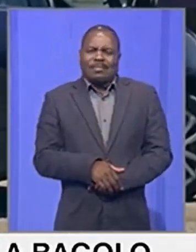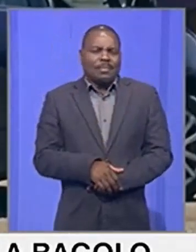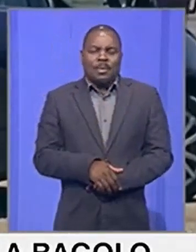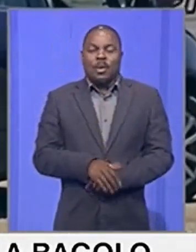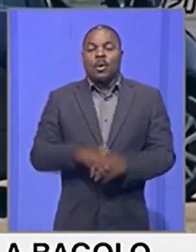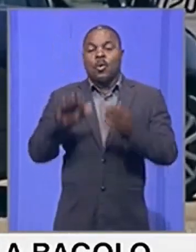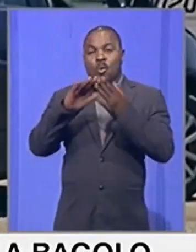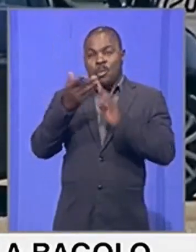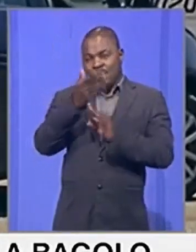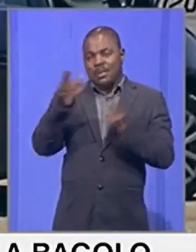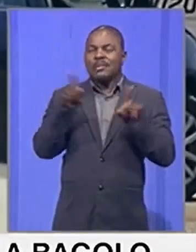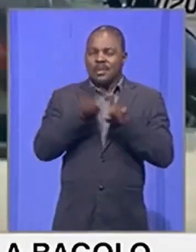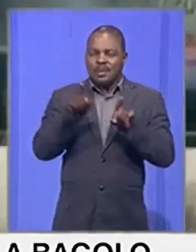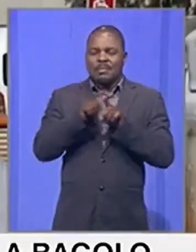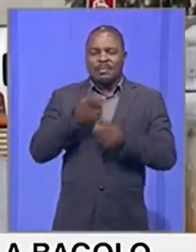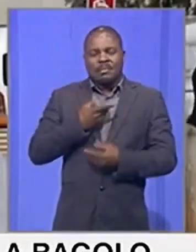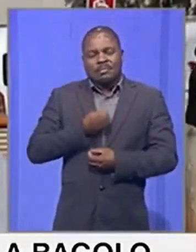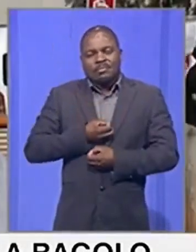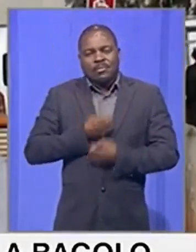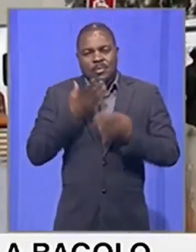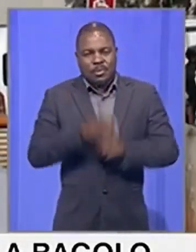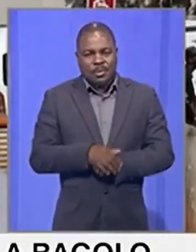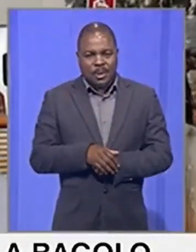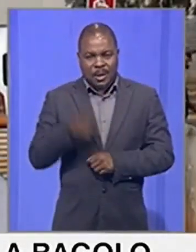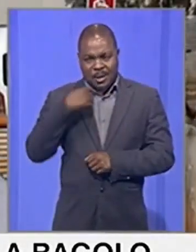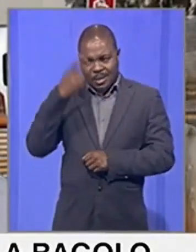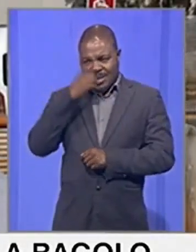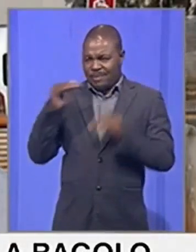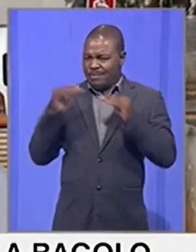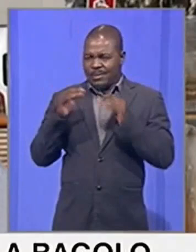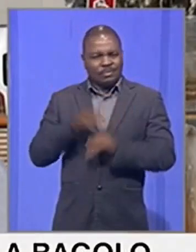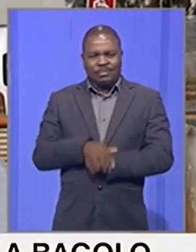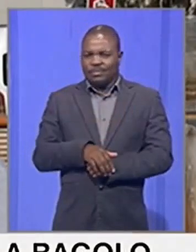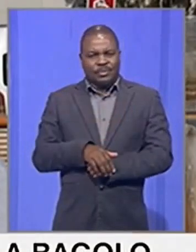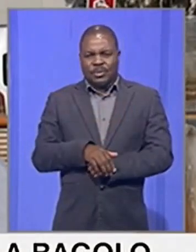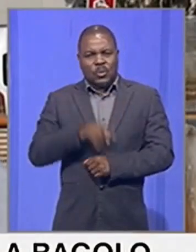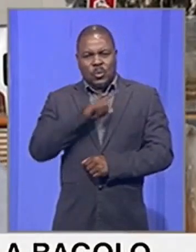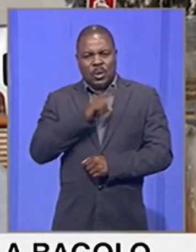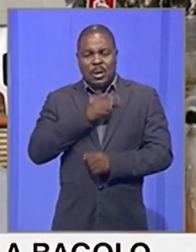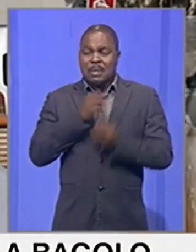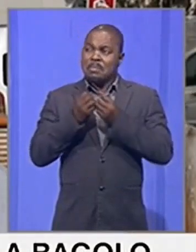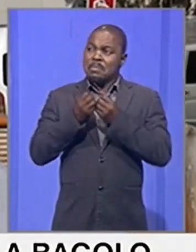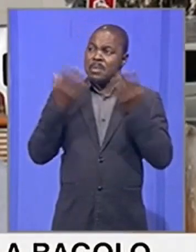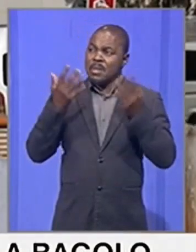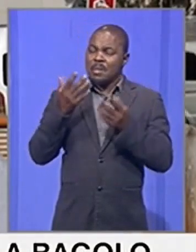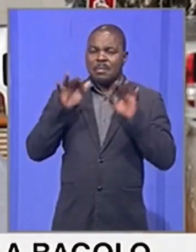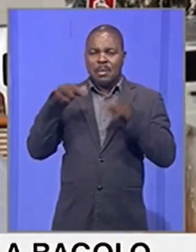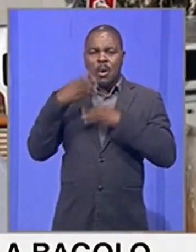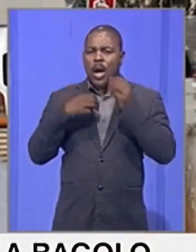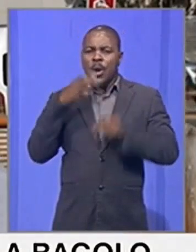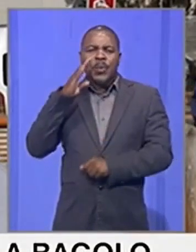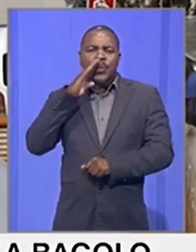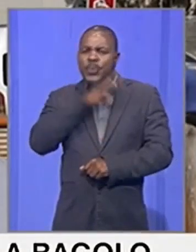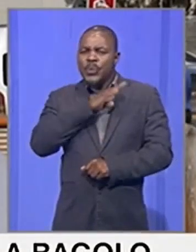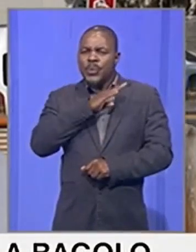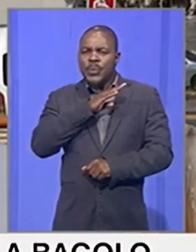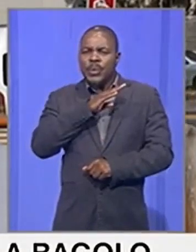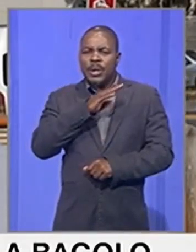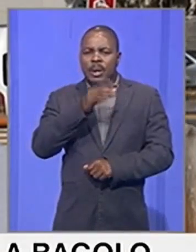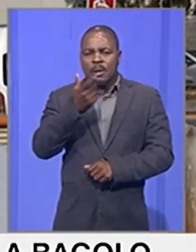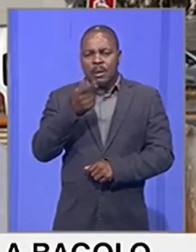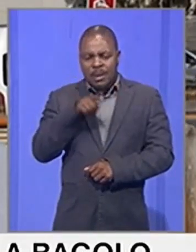acceptable that when government is struggling to pay its employees an inflation-linked increase,